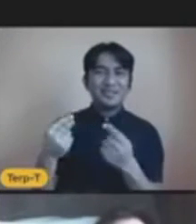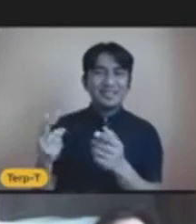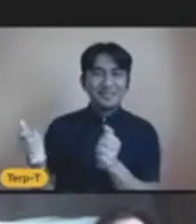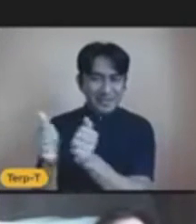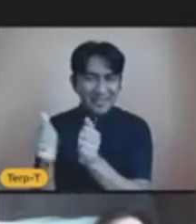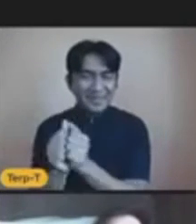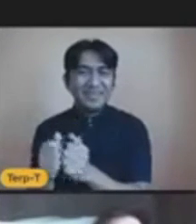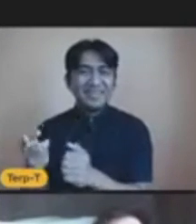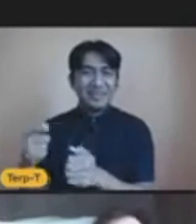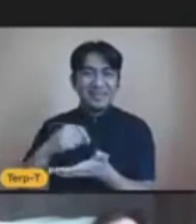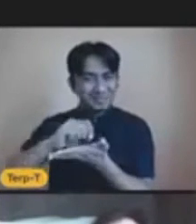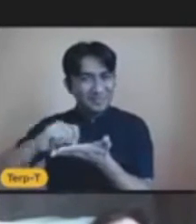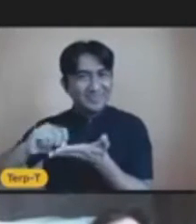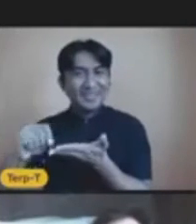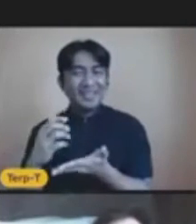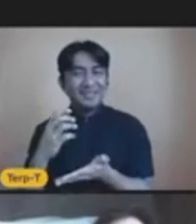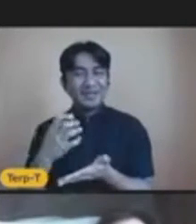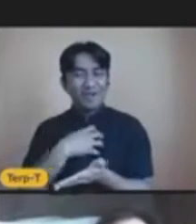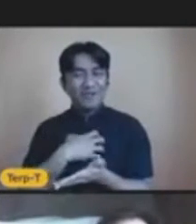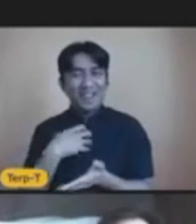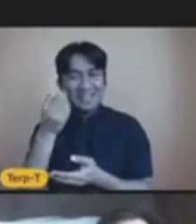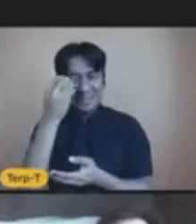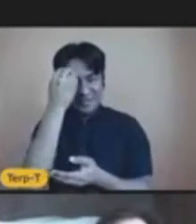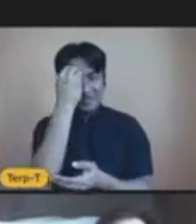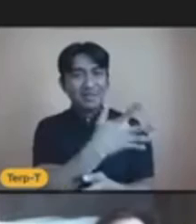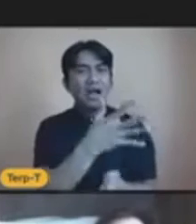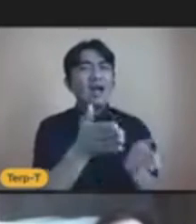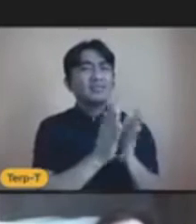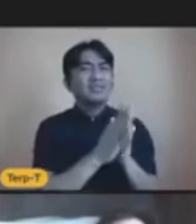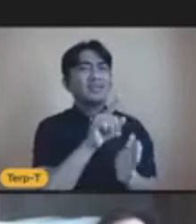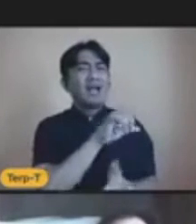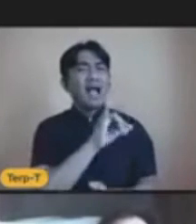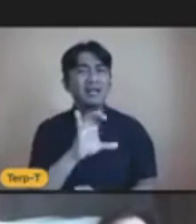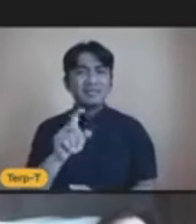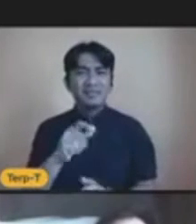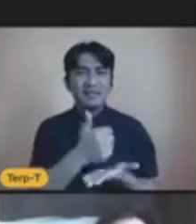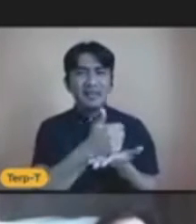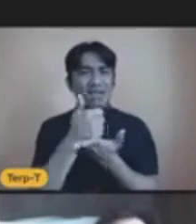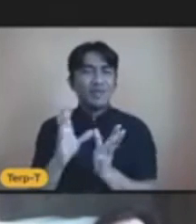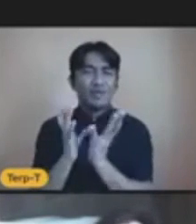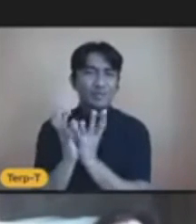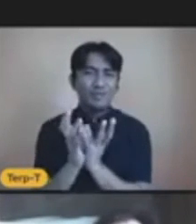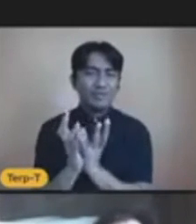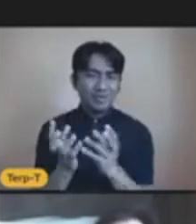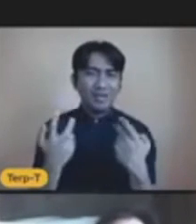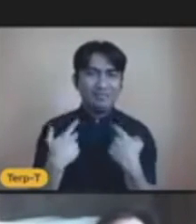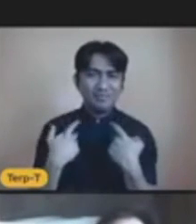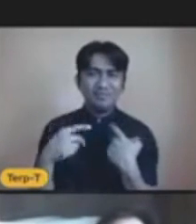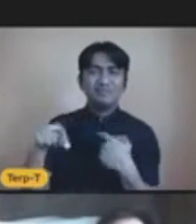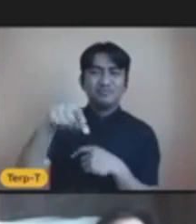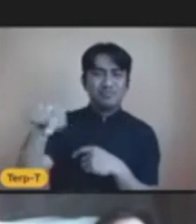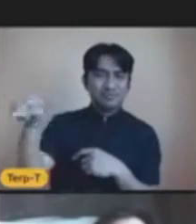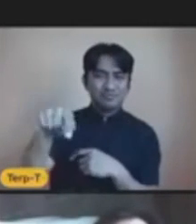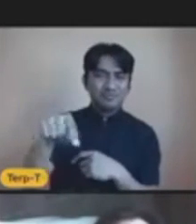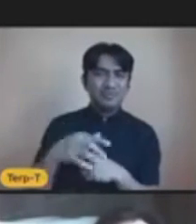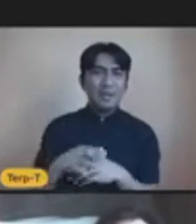and kindly ask them to ask the ICT to help our community in your behalf. Pwede